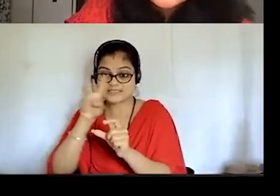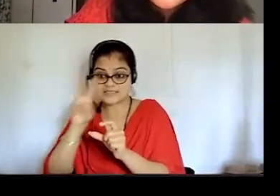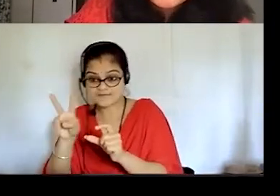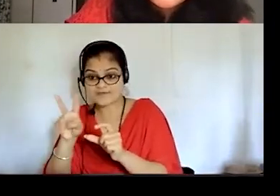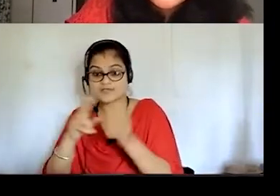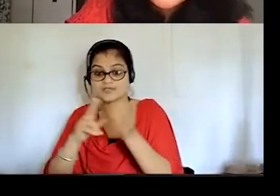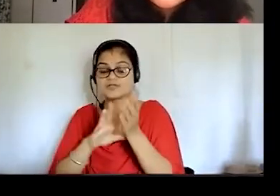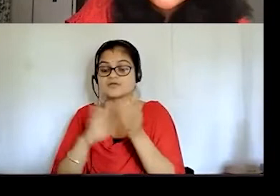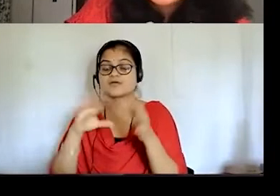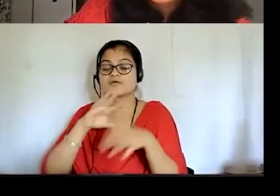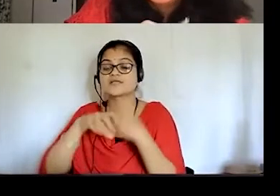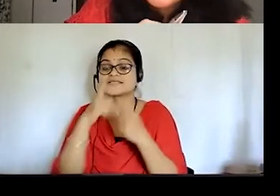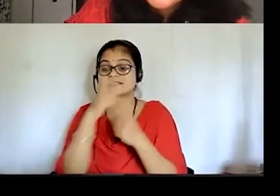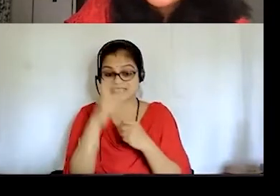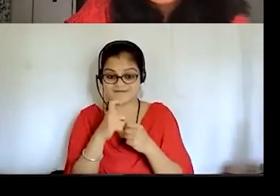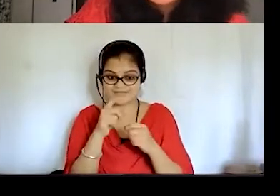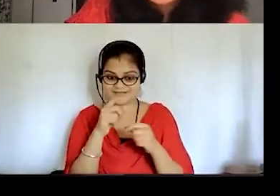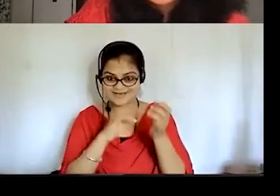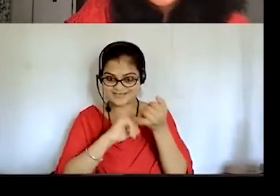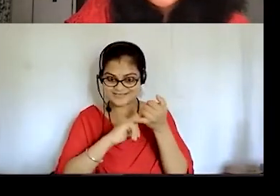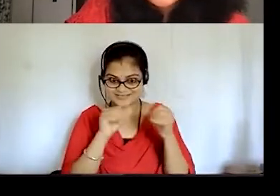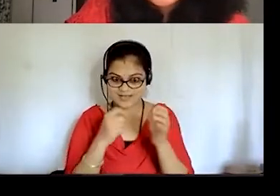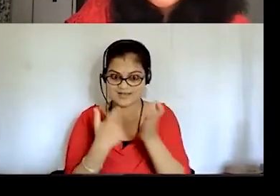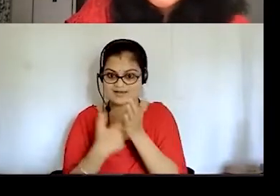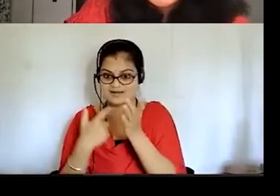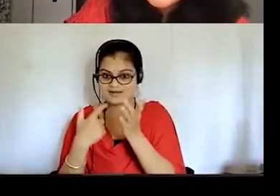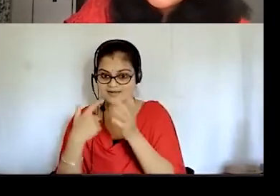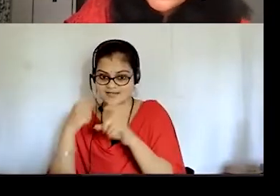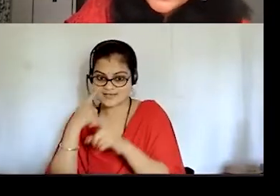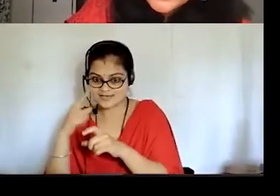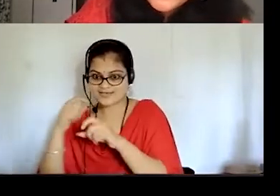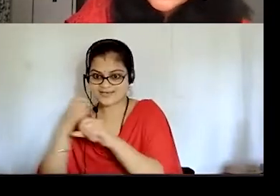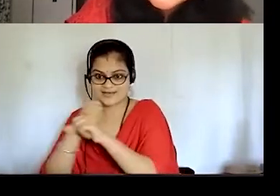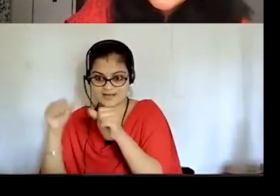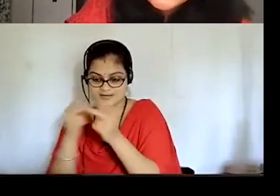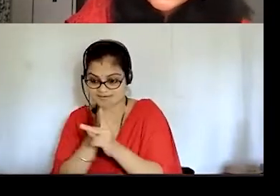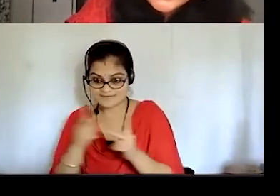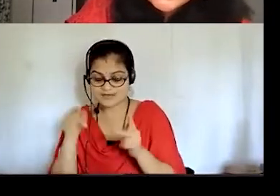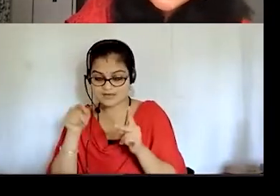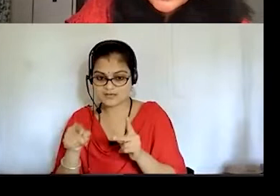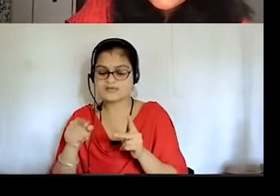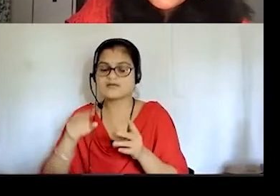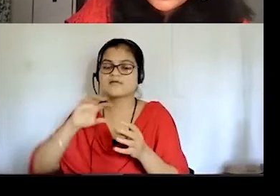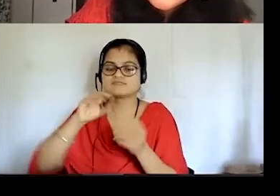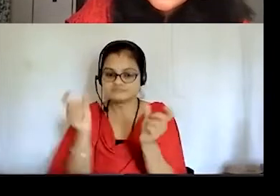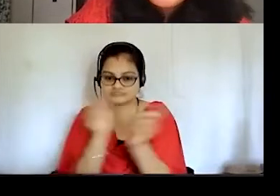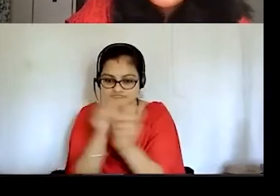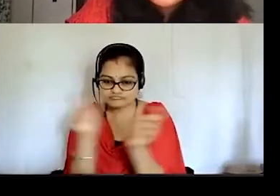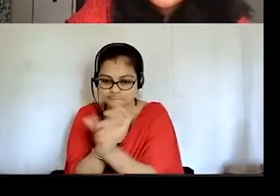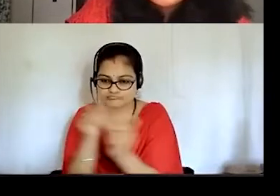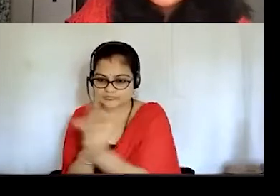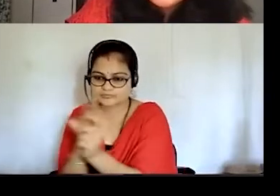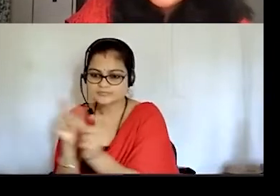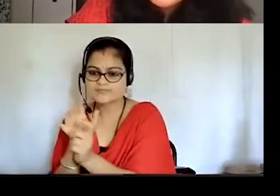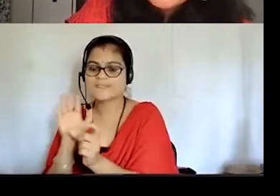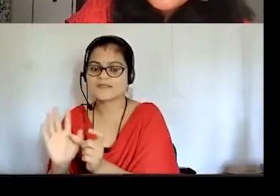7-note combinations to create the Melakarta system. It further defines and details what can be